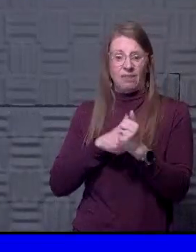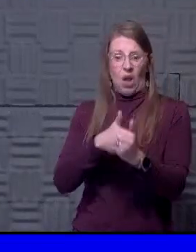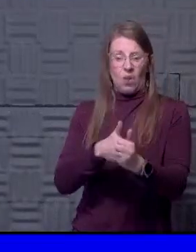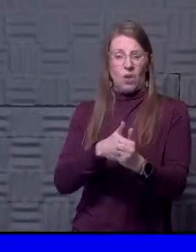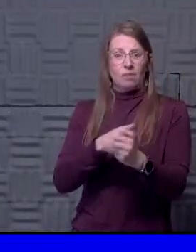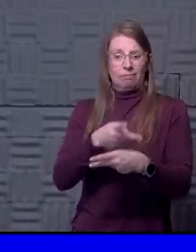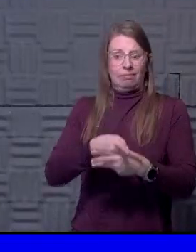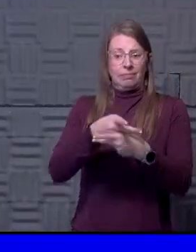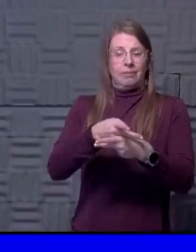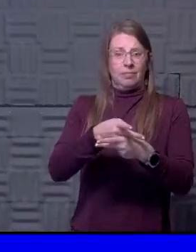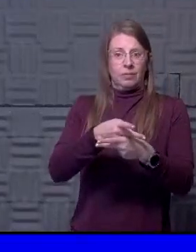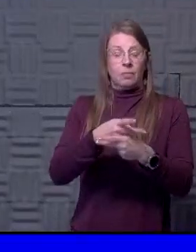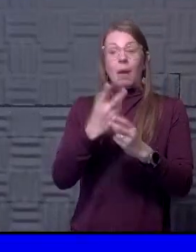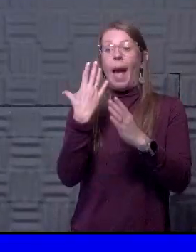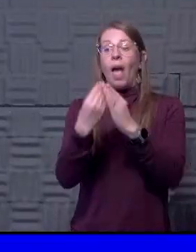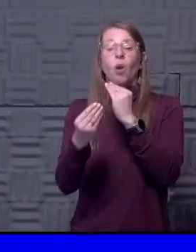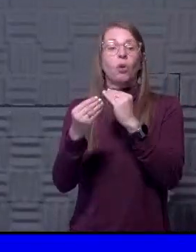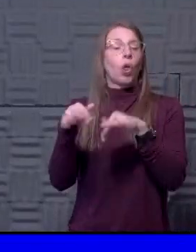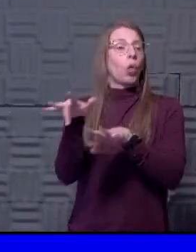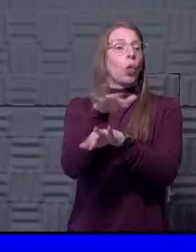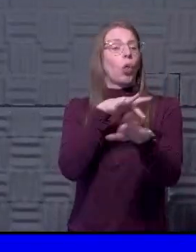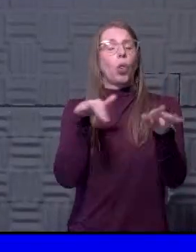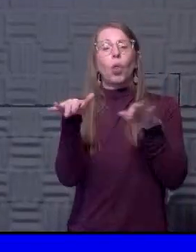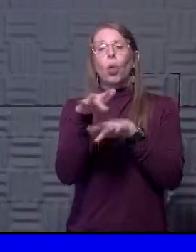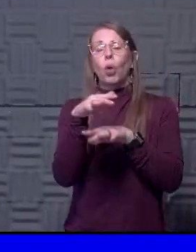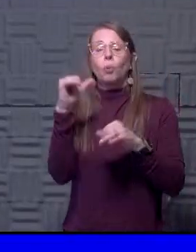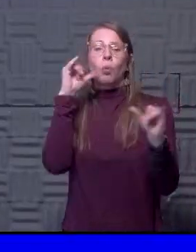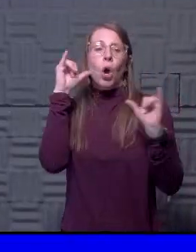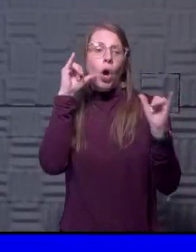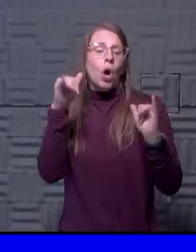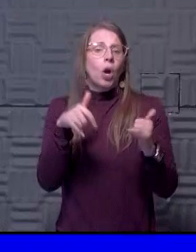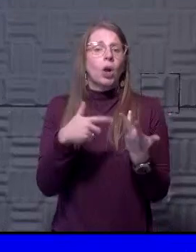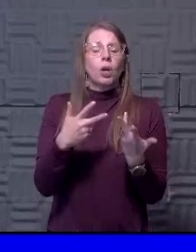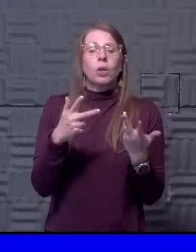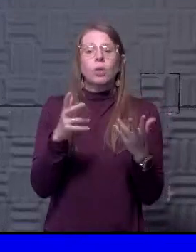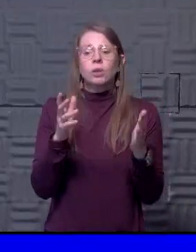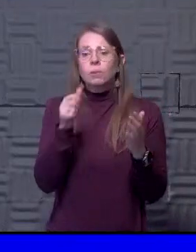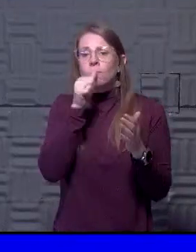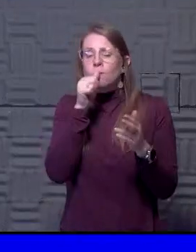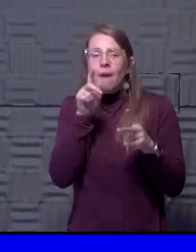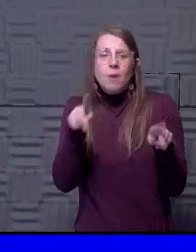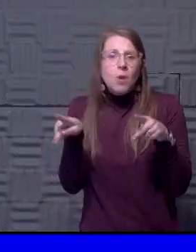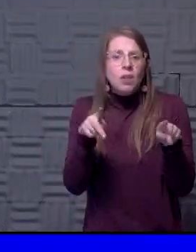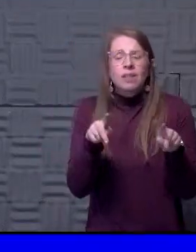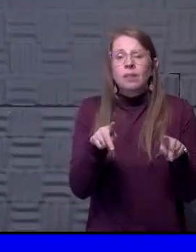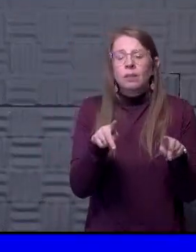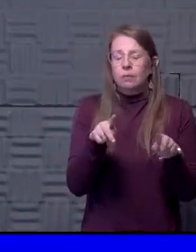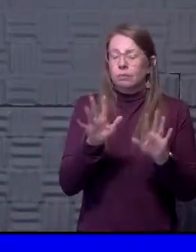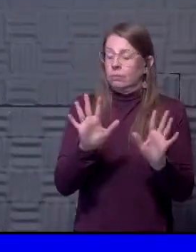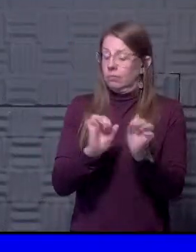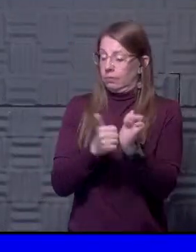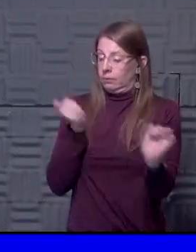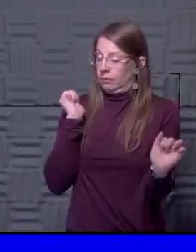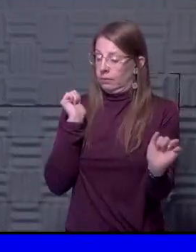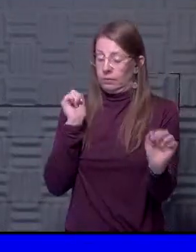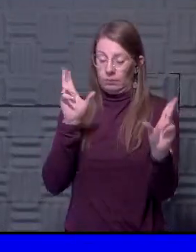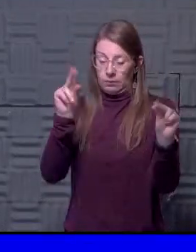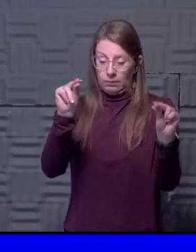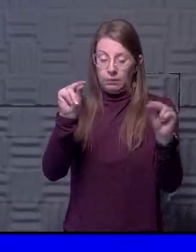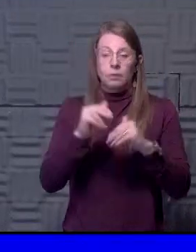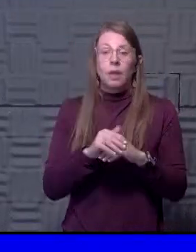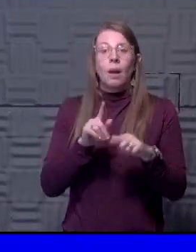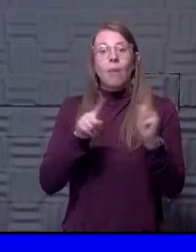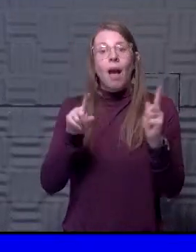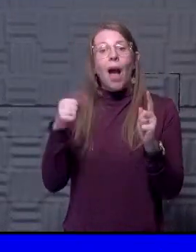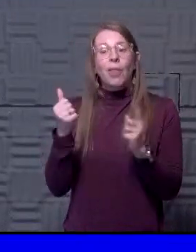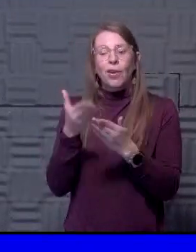done, but just going out and going, to bars, to private parties and things like that, I would say that's probably a no. But doing those other